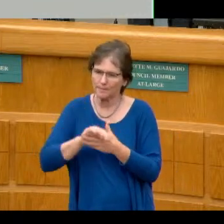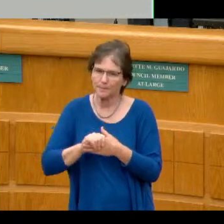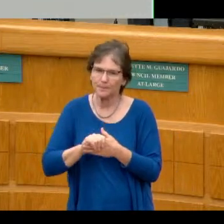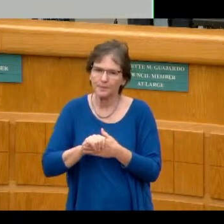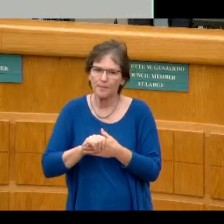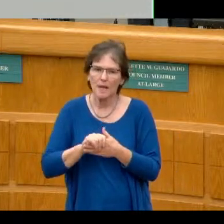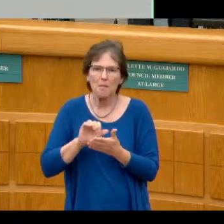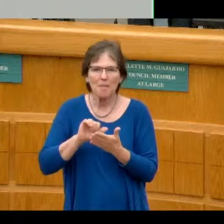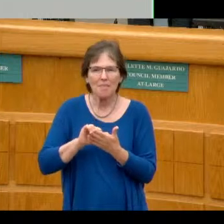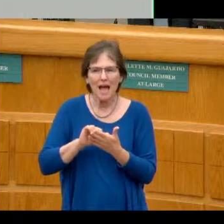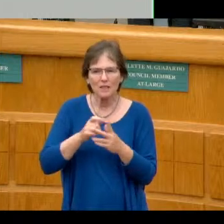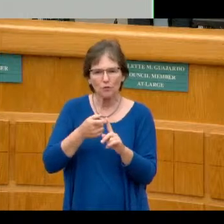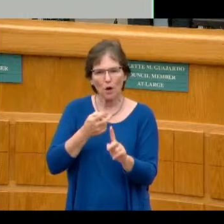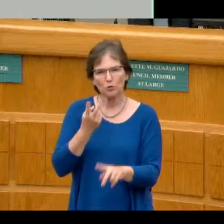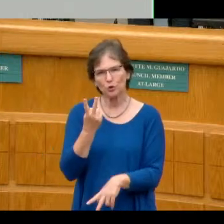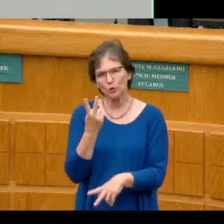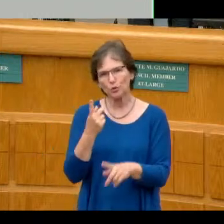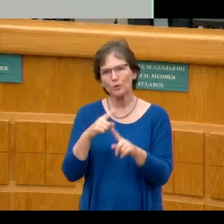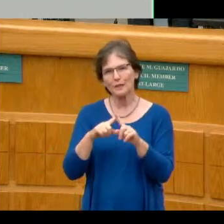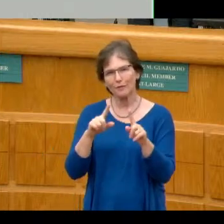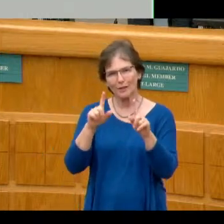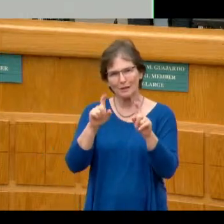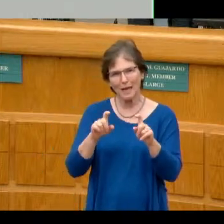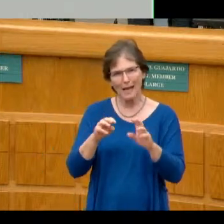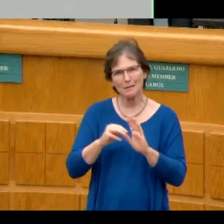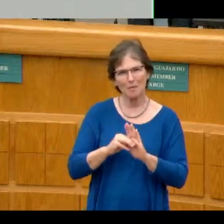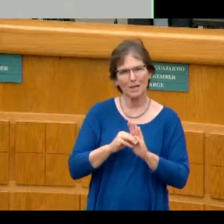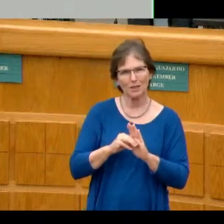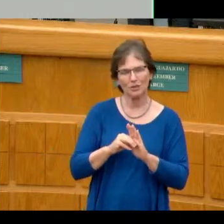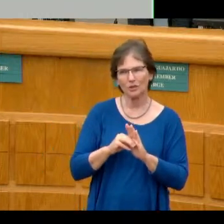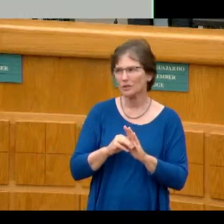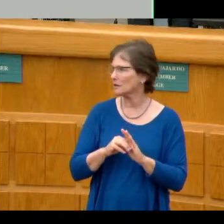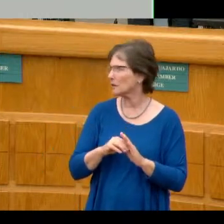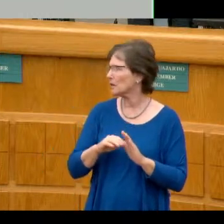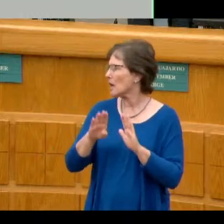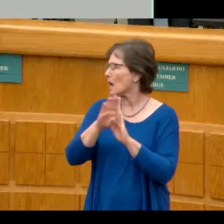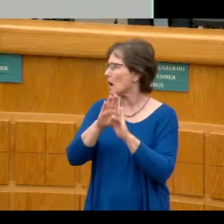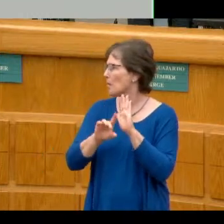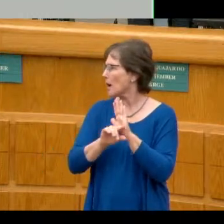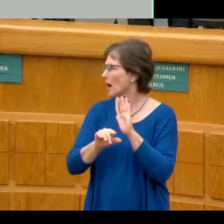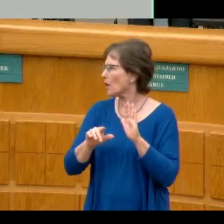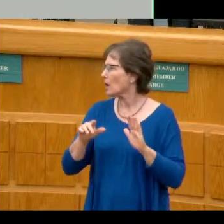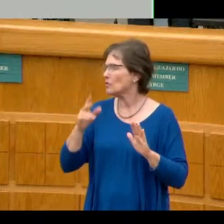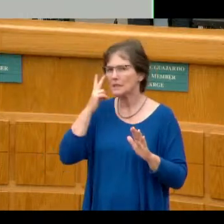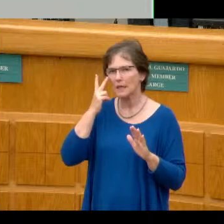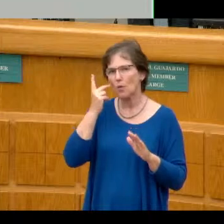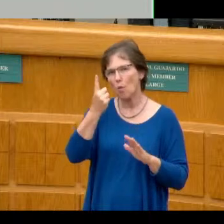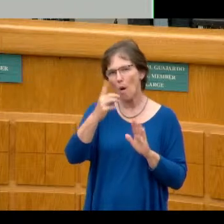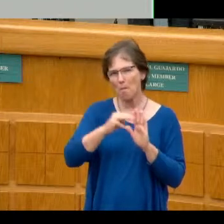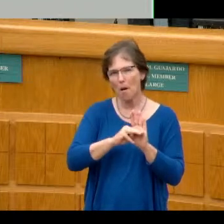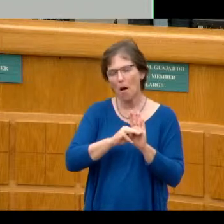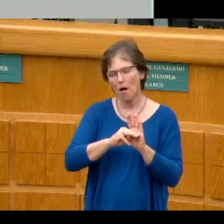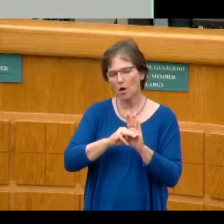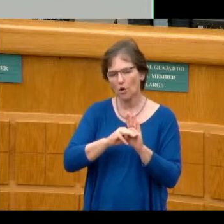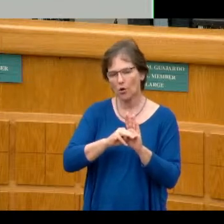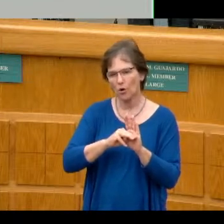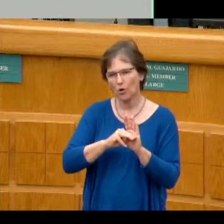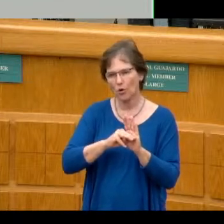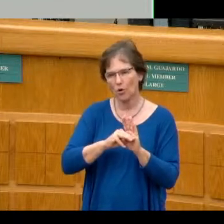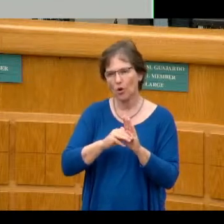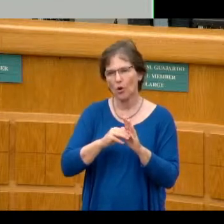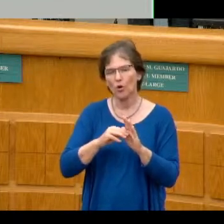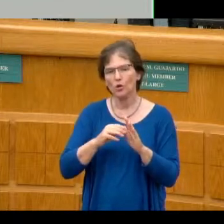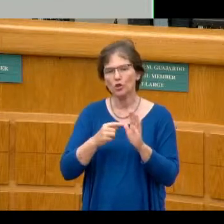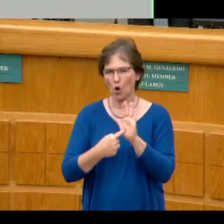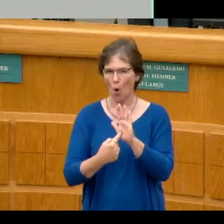weeks, and both models agree this week that we're going up. And so the 2.0 is a kind of